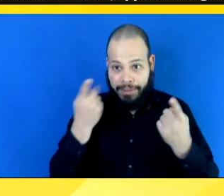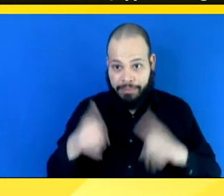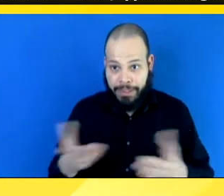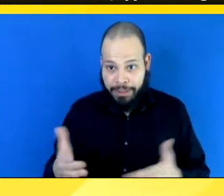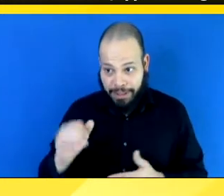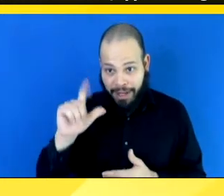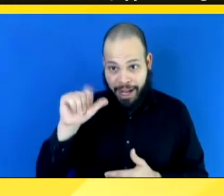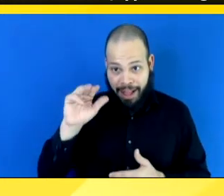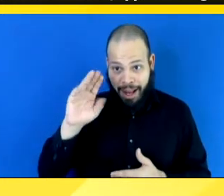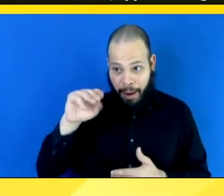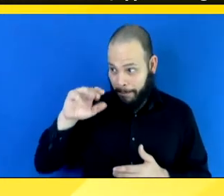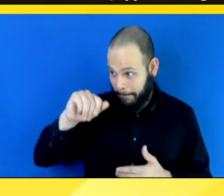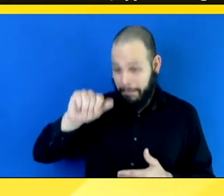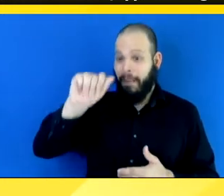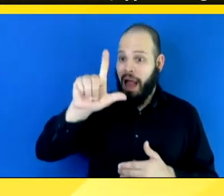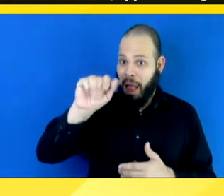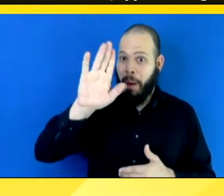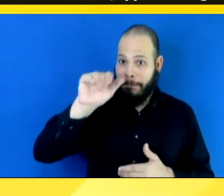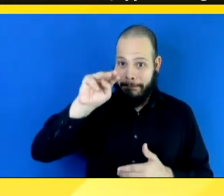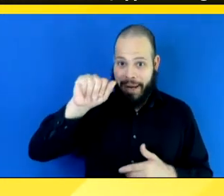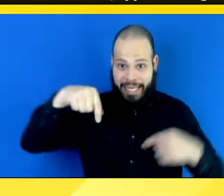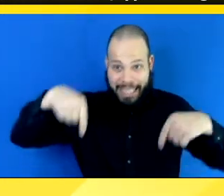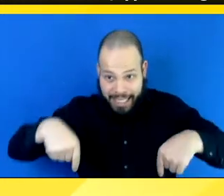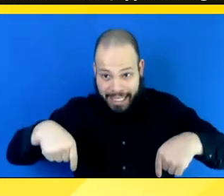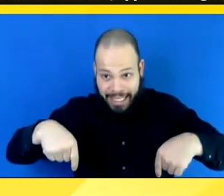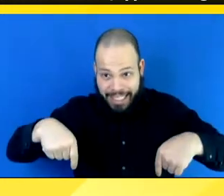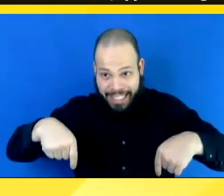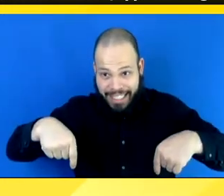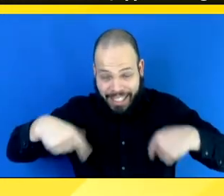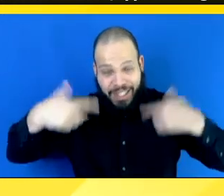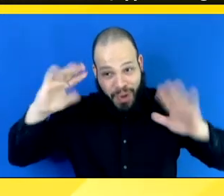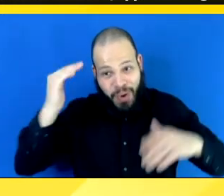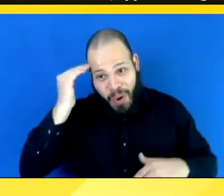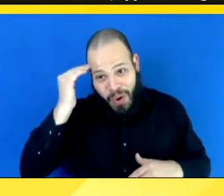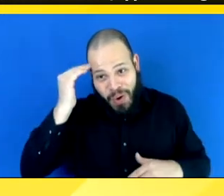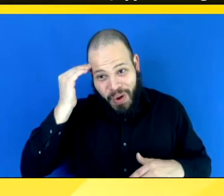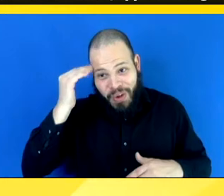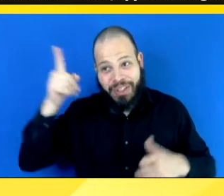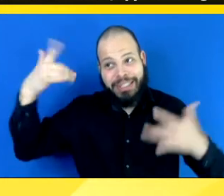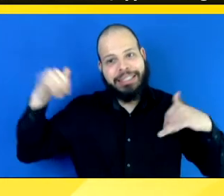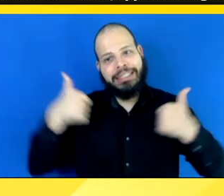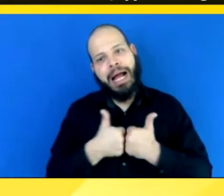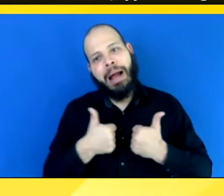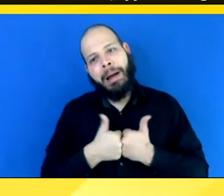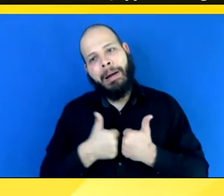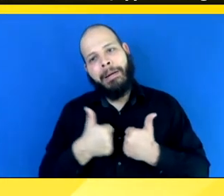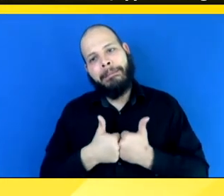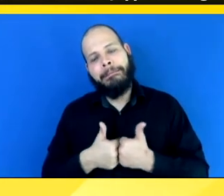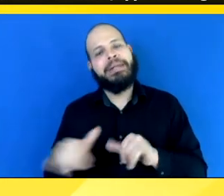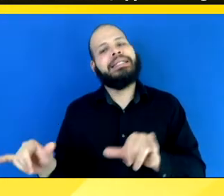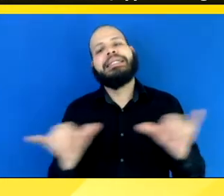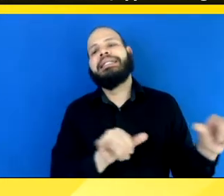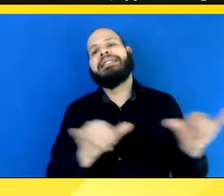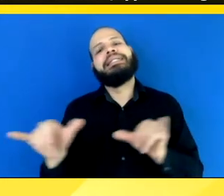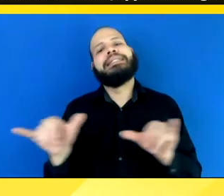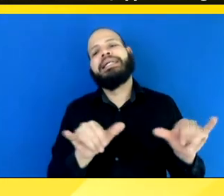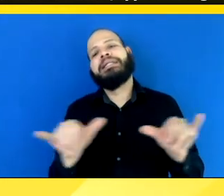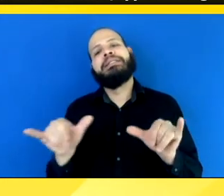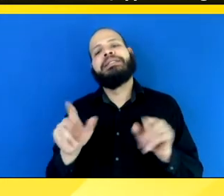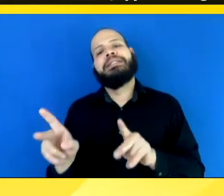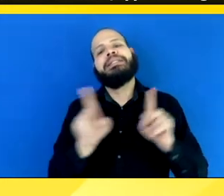And Alabama already knows that. That's the kind of foolishness they did back in the days of the civil rights movement. Intimidation. And then